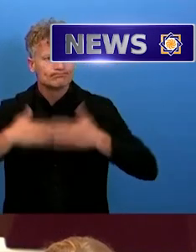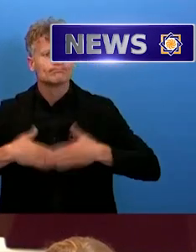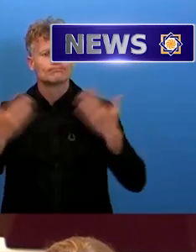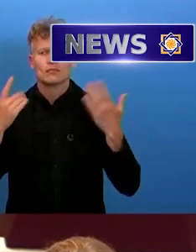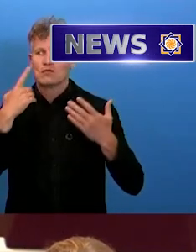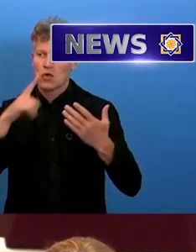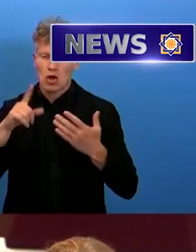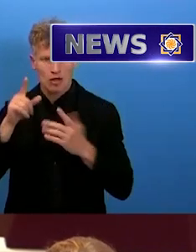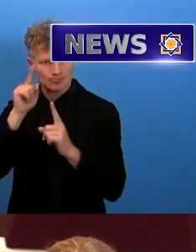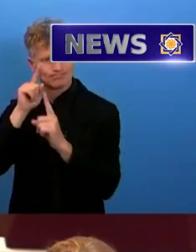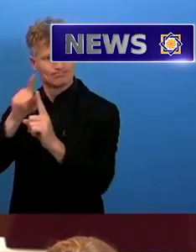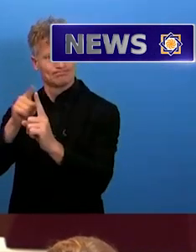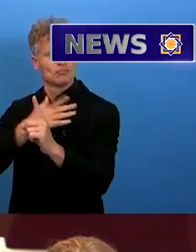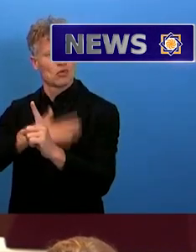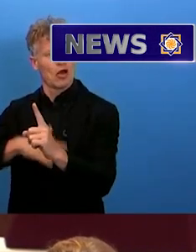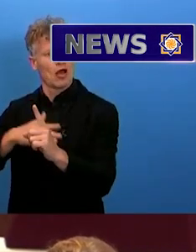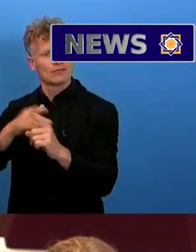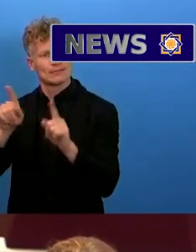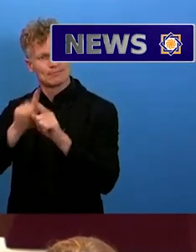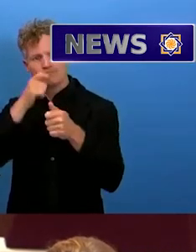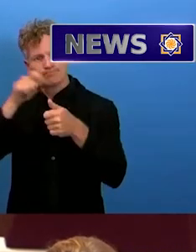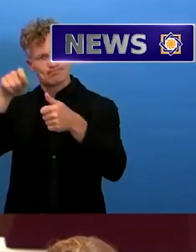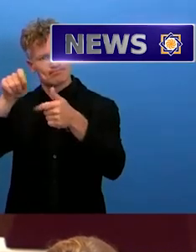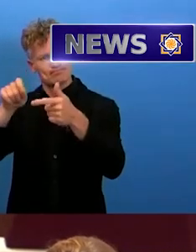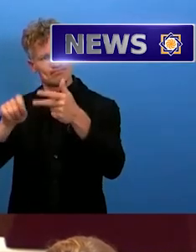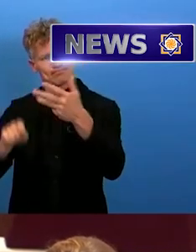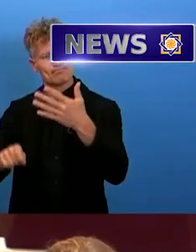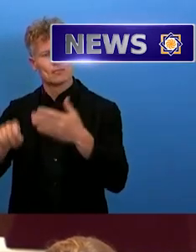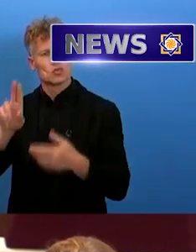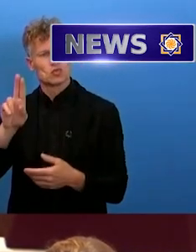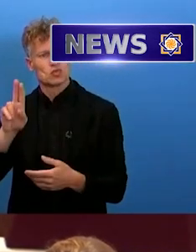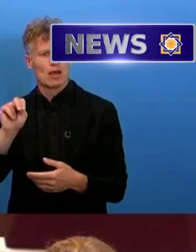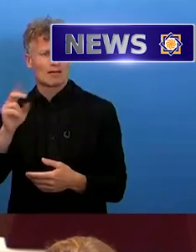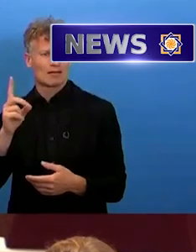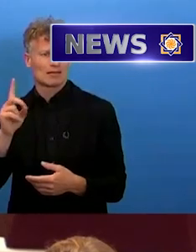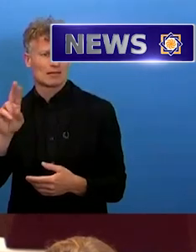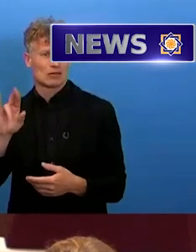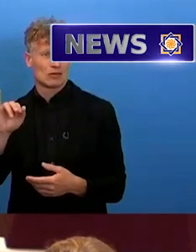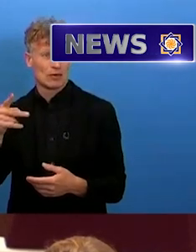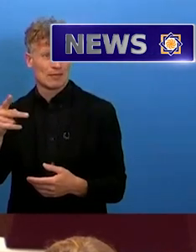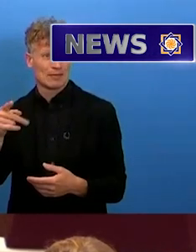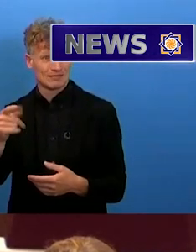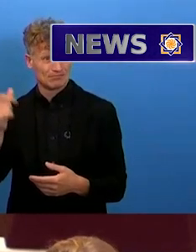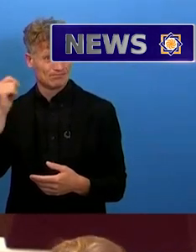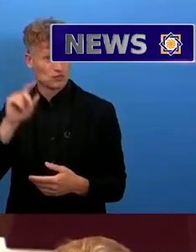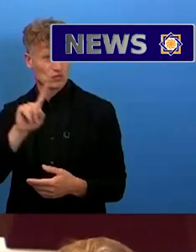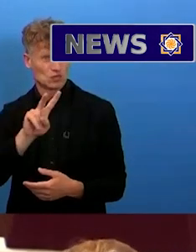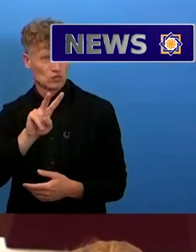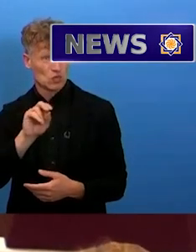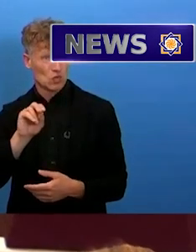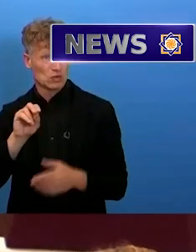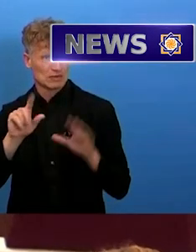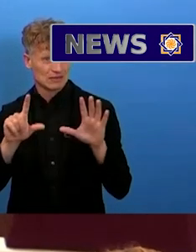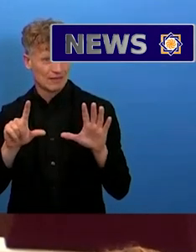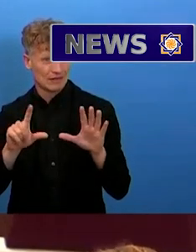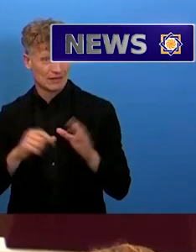which expelled 120,000 Armenians from their ancestral lands. Armenians who spoke a dialect that is now in danger of